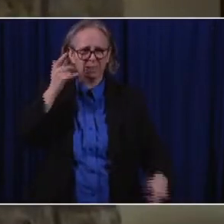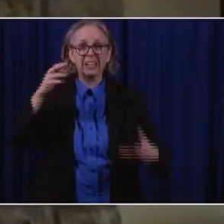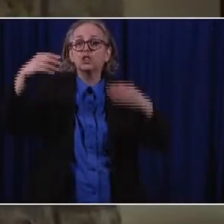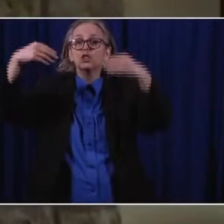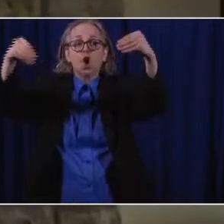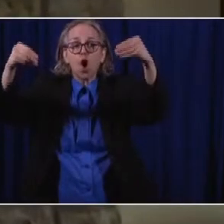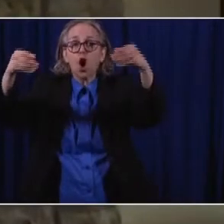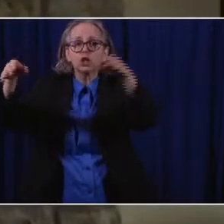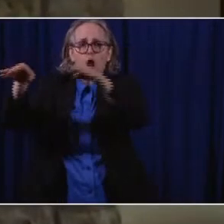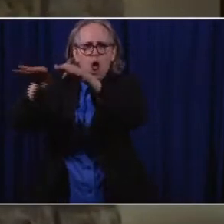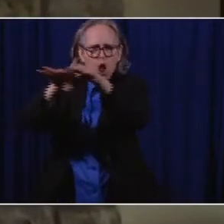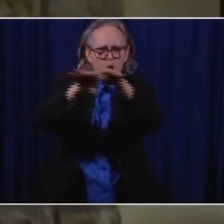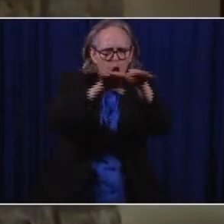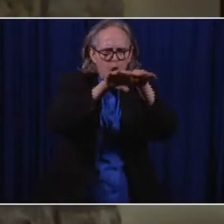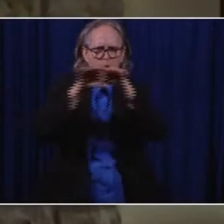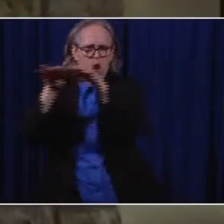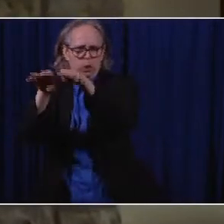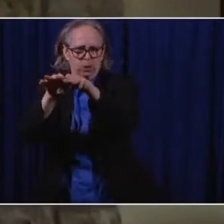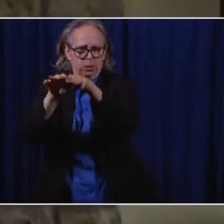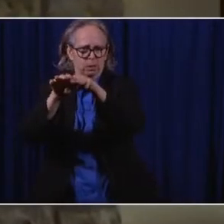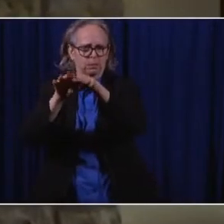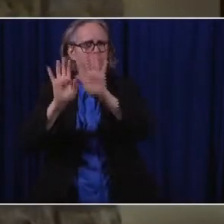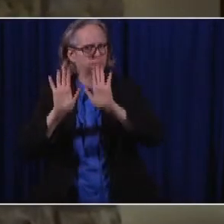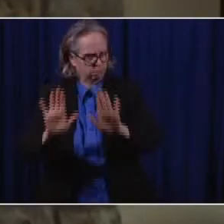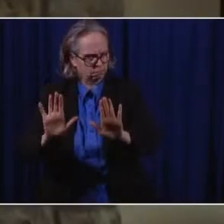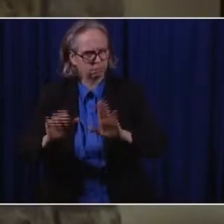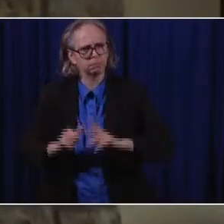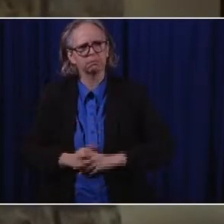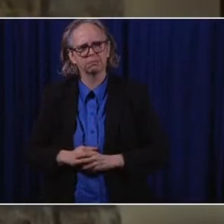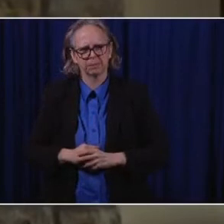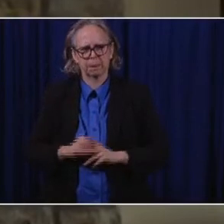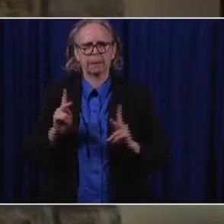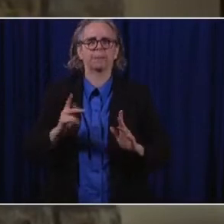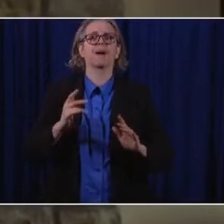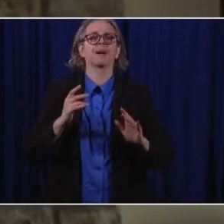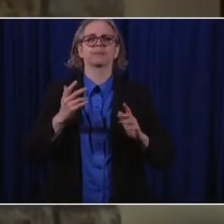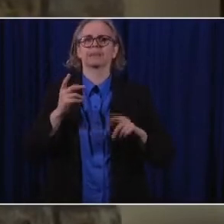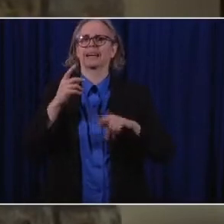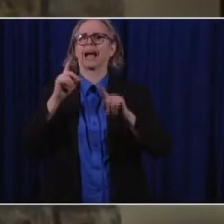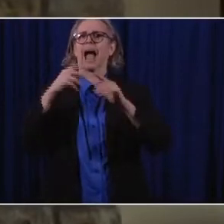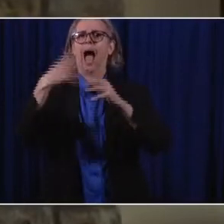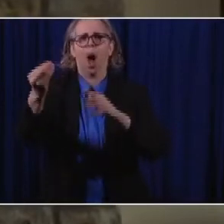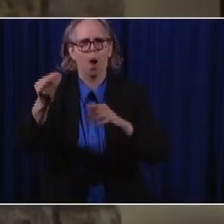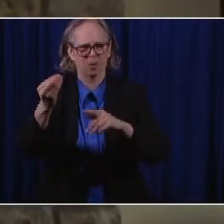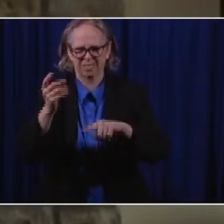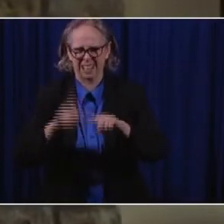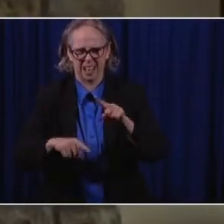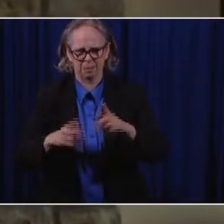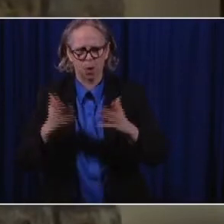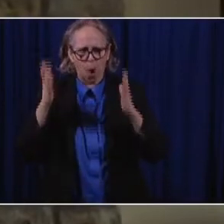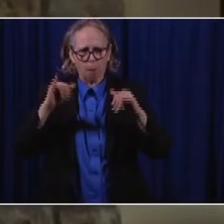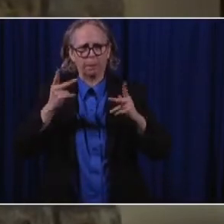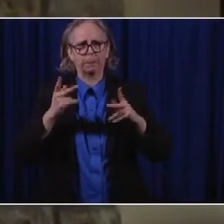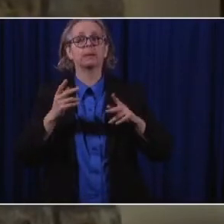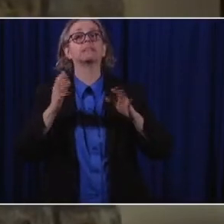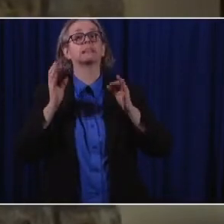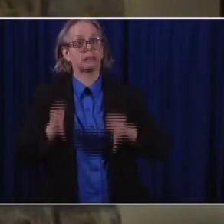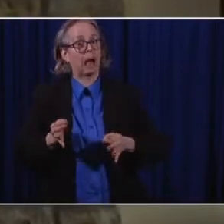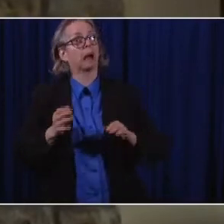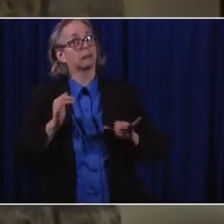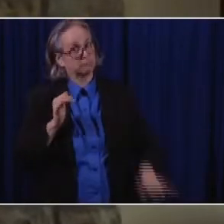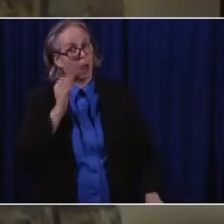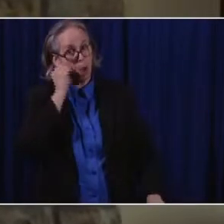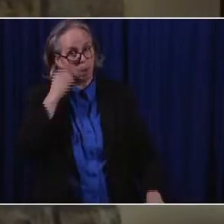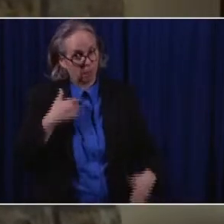open, that anybody could go to. And so what we hope is that people go home. And it is one way to reduce the amount